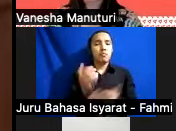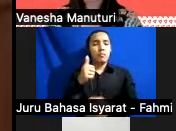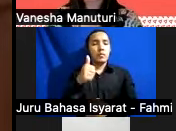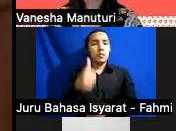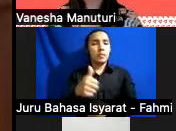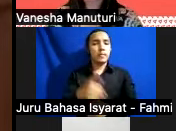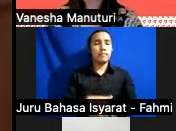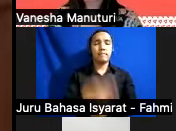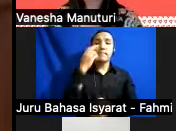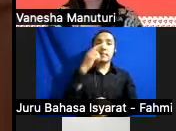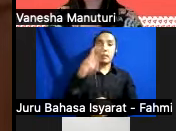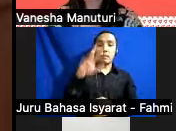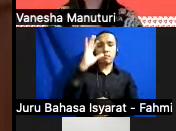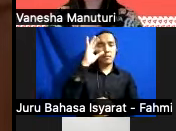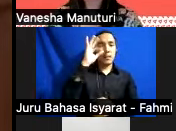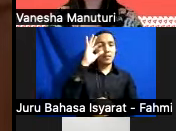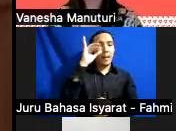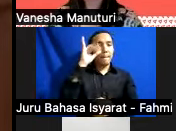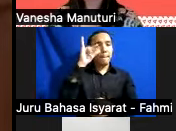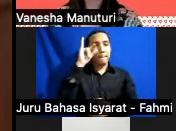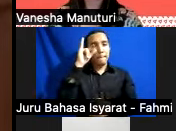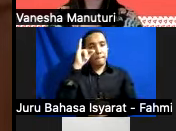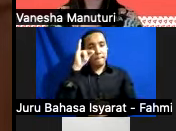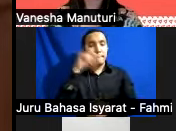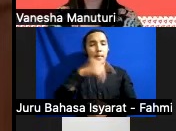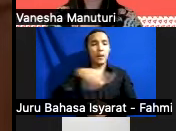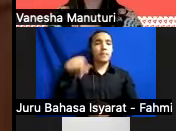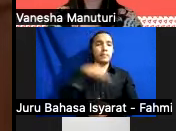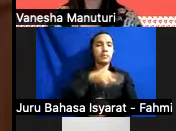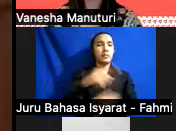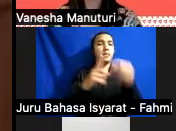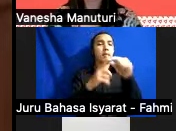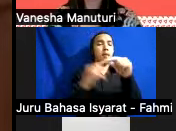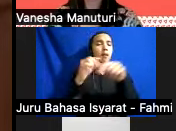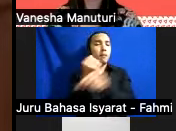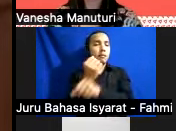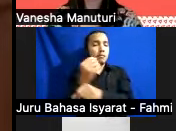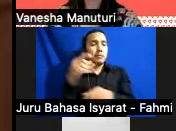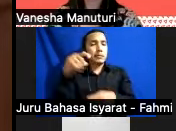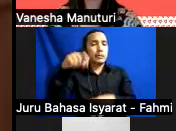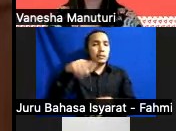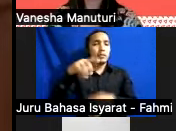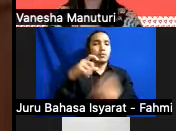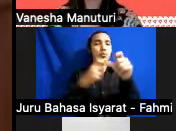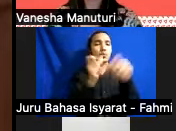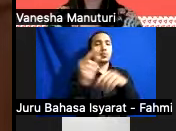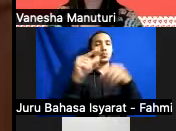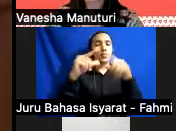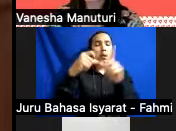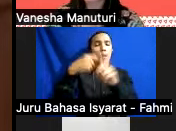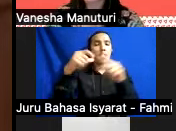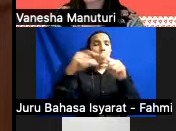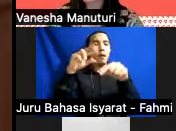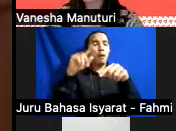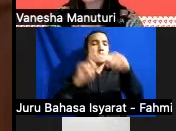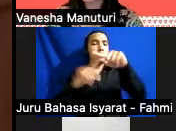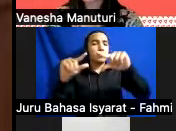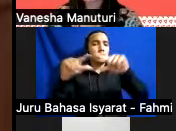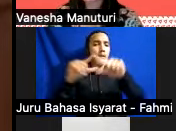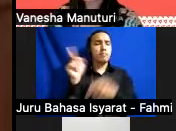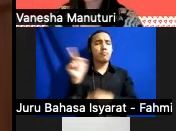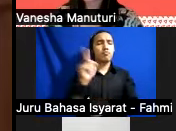we have you can see it in our Instagram handle, and there are some activities that we